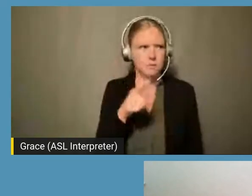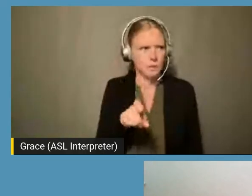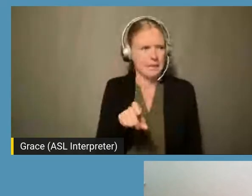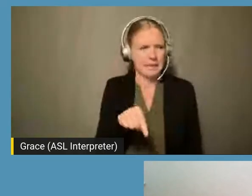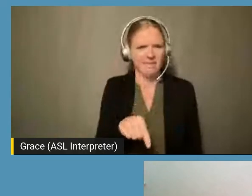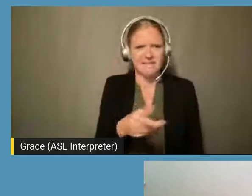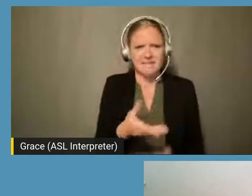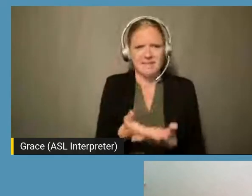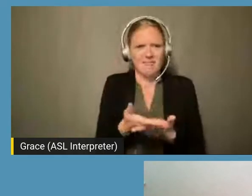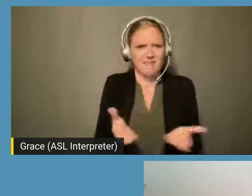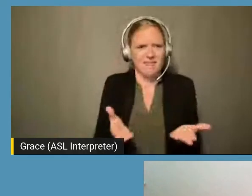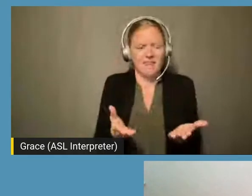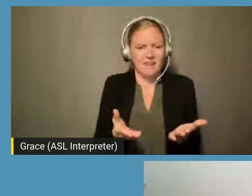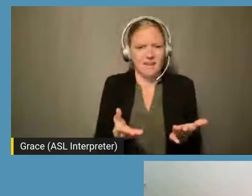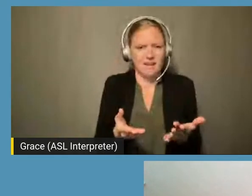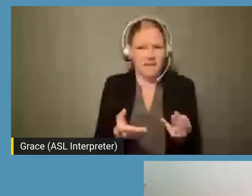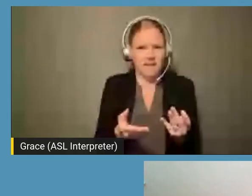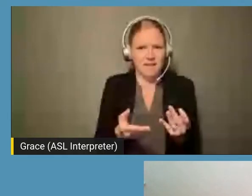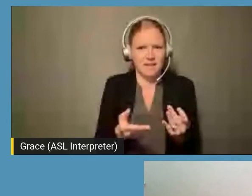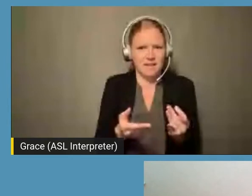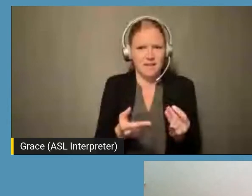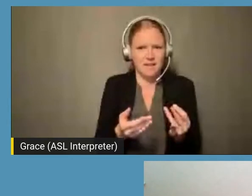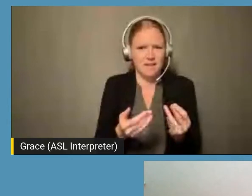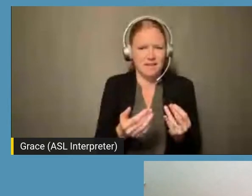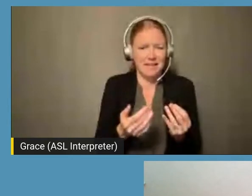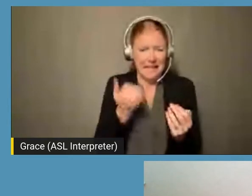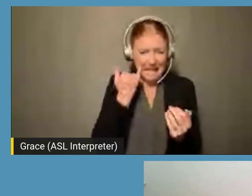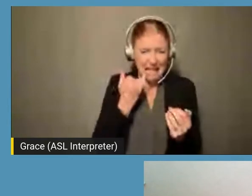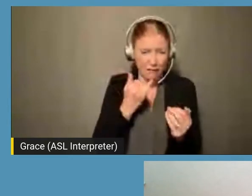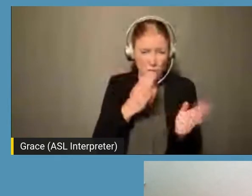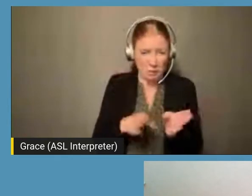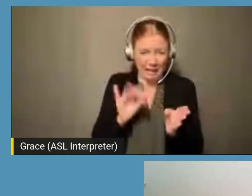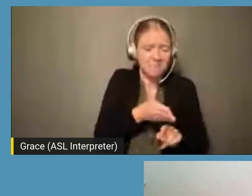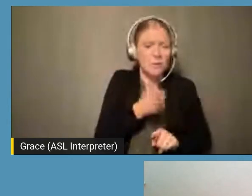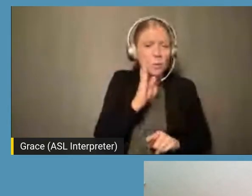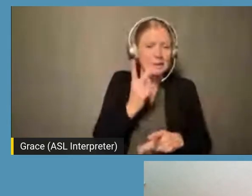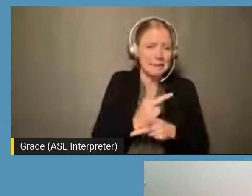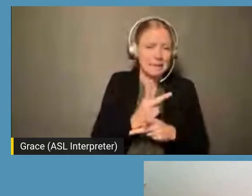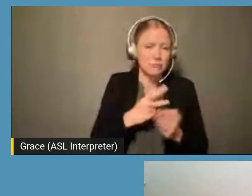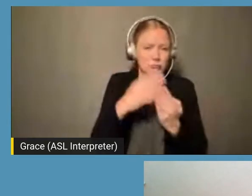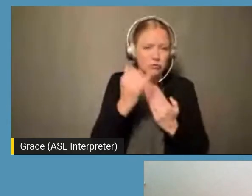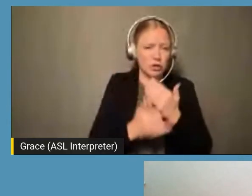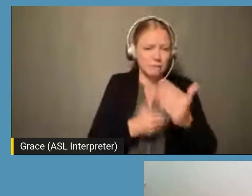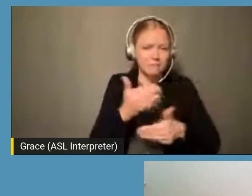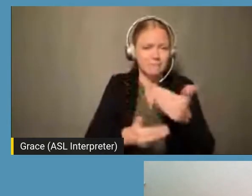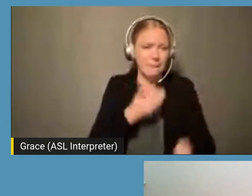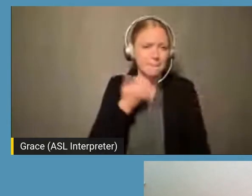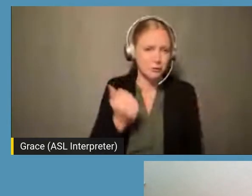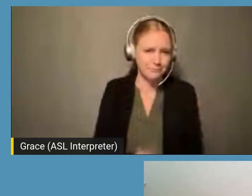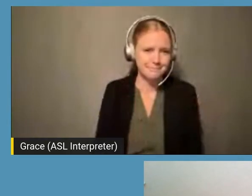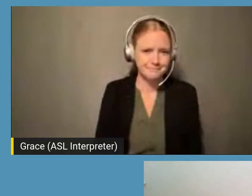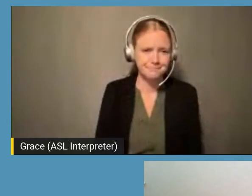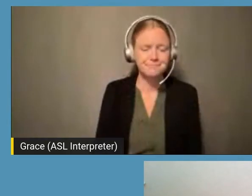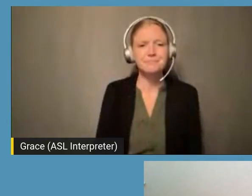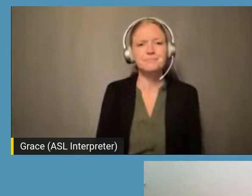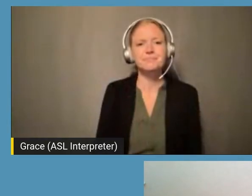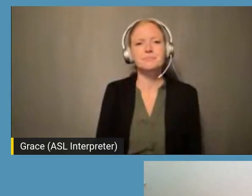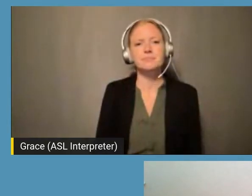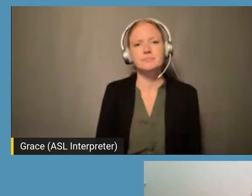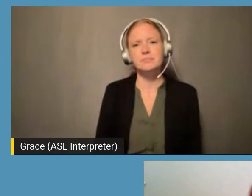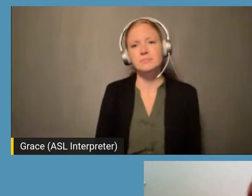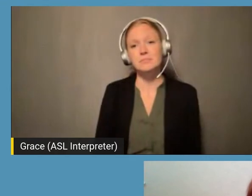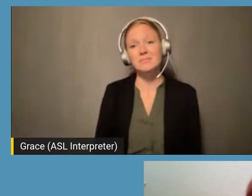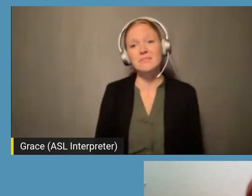And if you do that up front, it will keep your project on track better. Also, having really